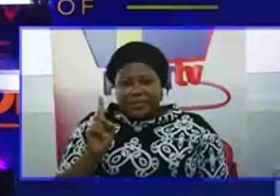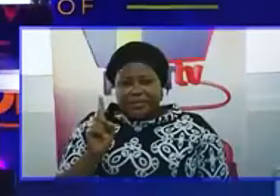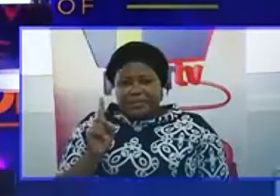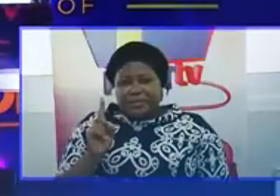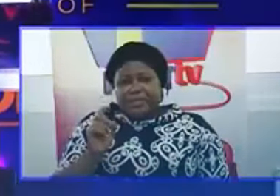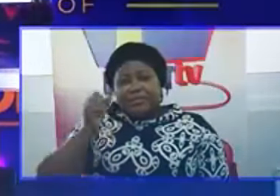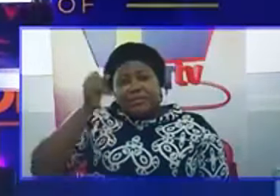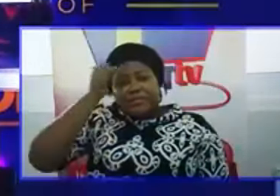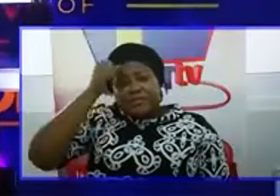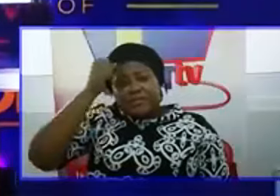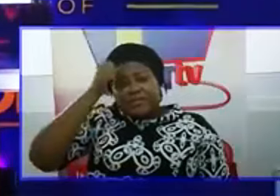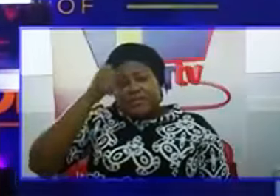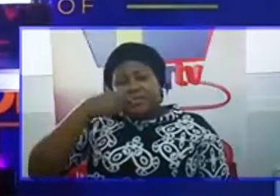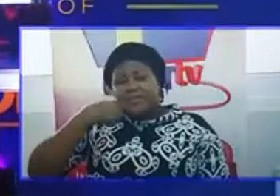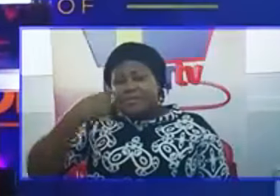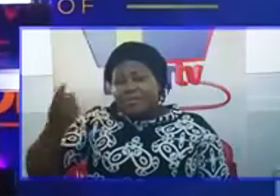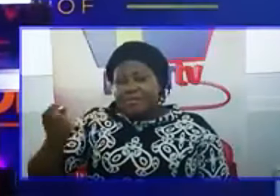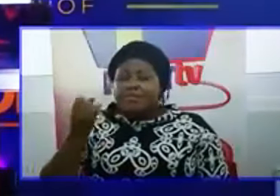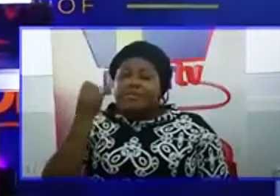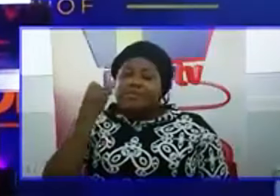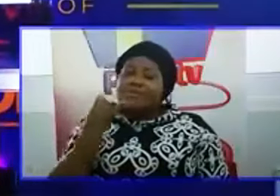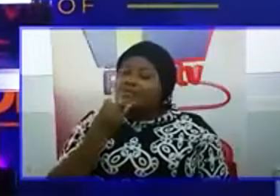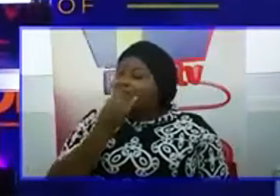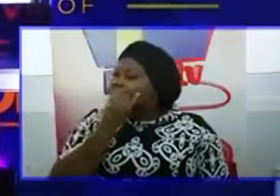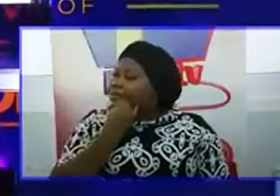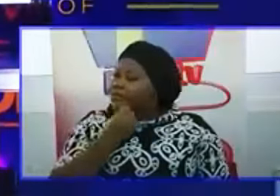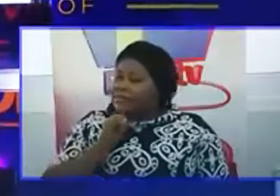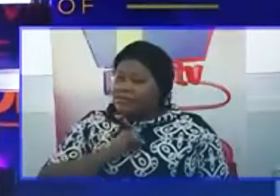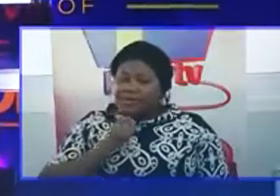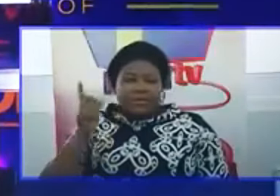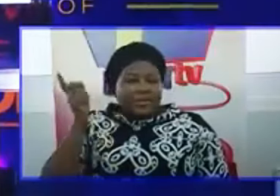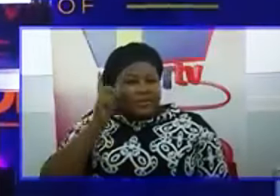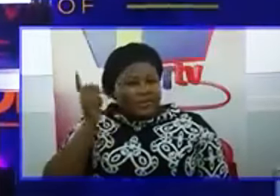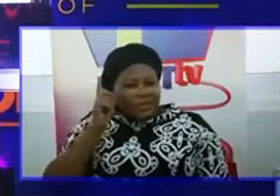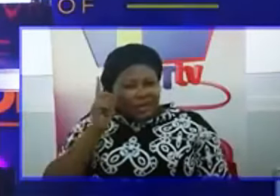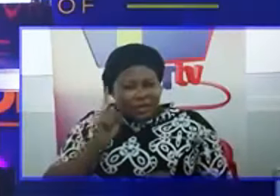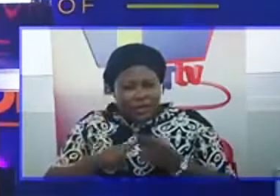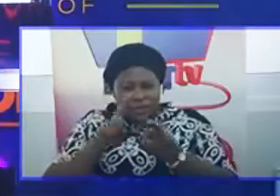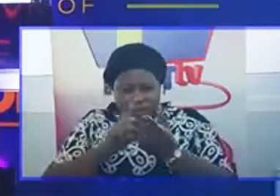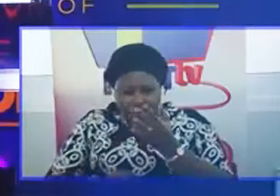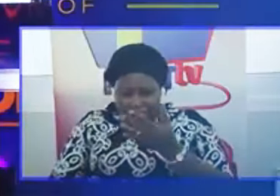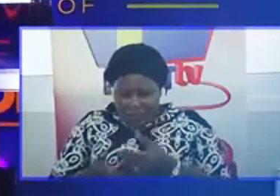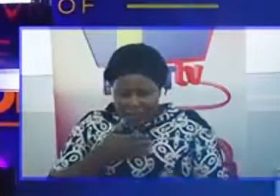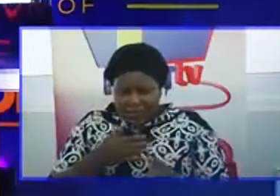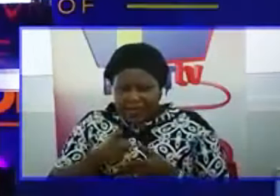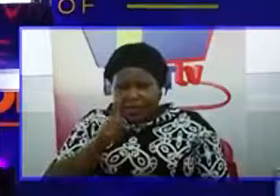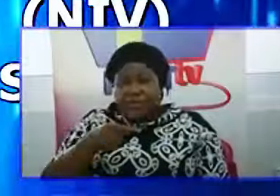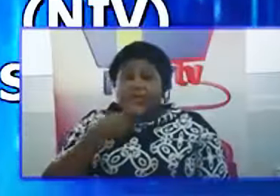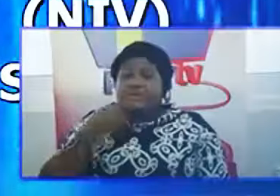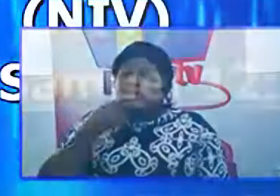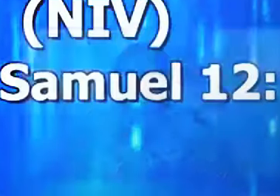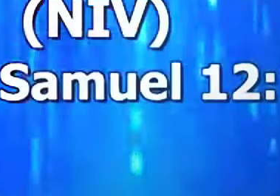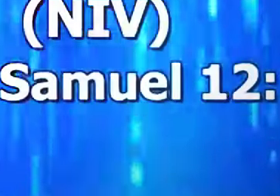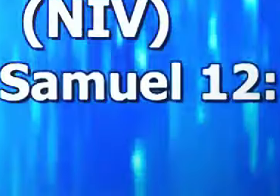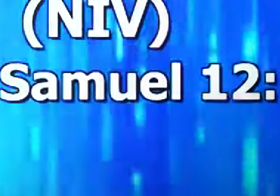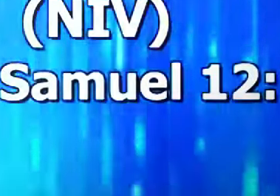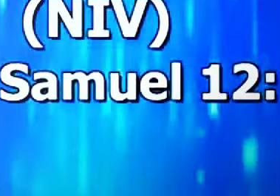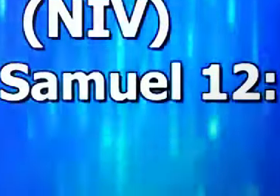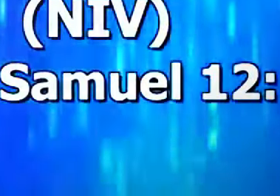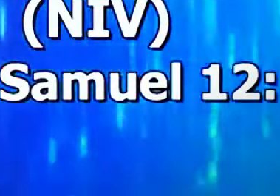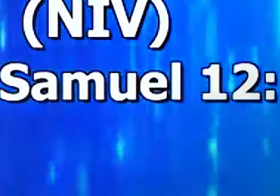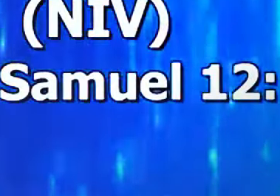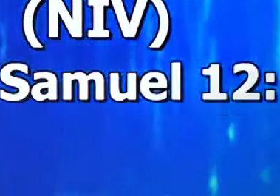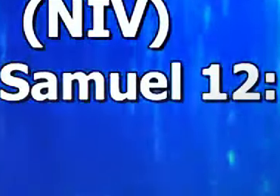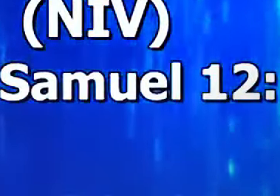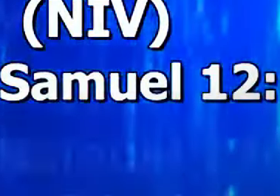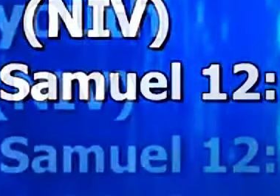1. Samuel said to all Israel, I have listened to everything you said to me, and I've set a king over